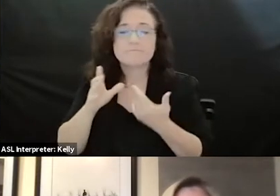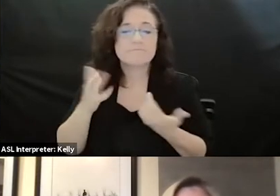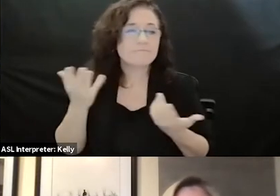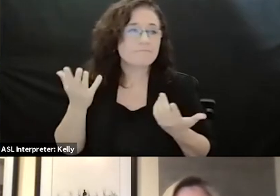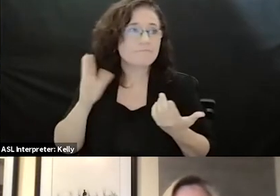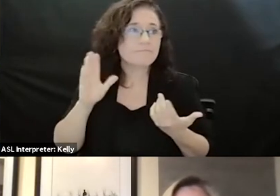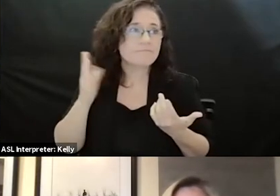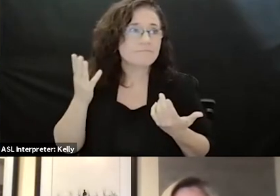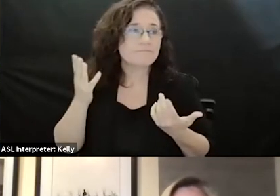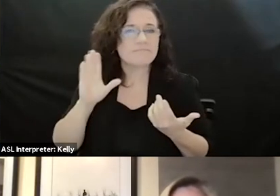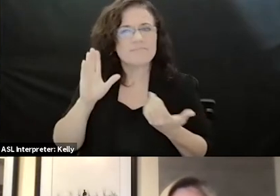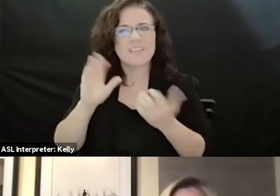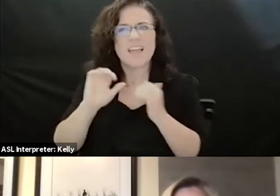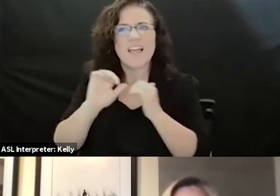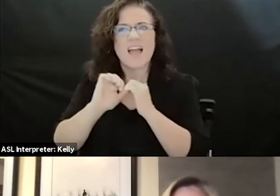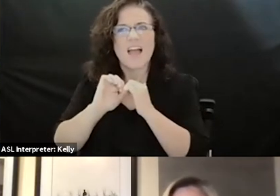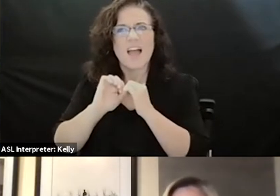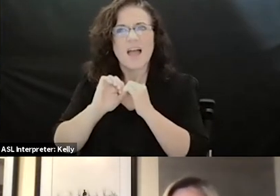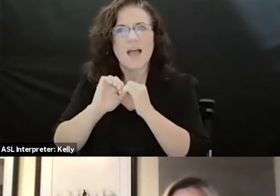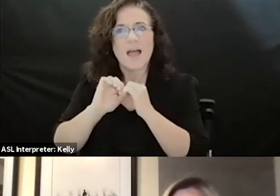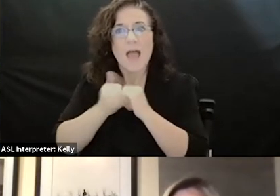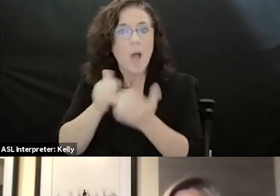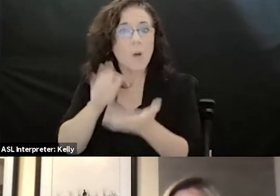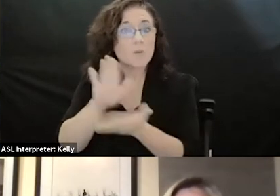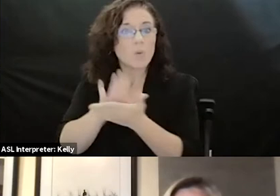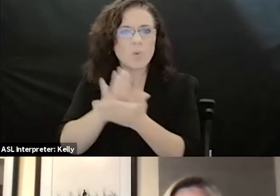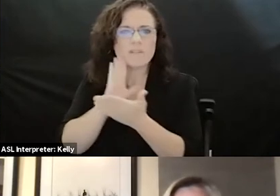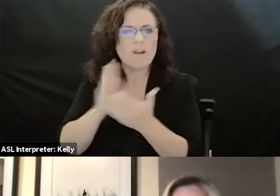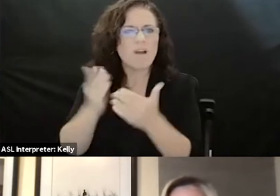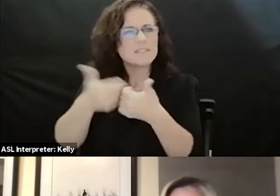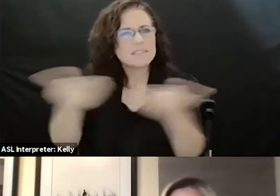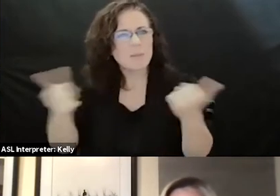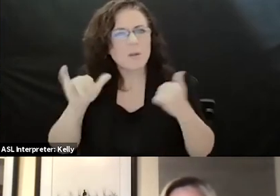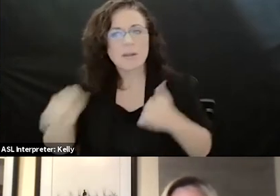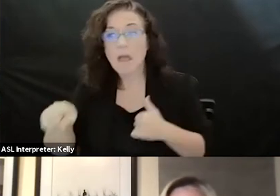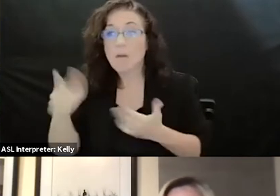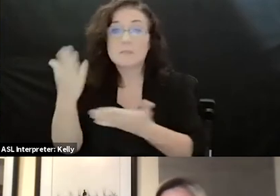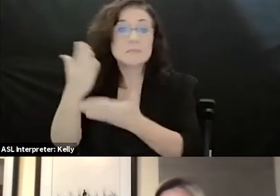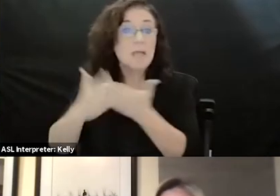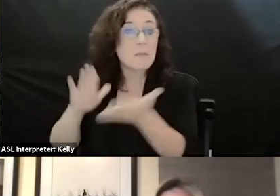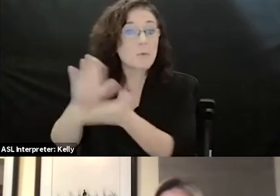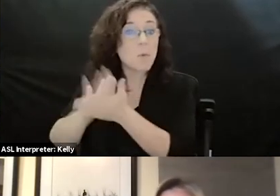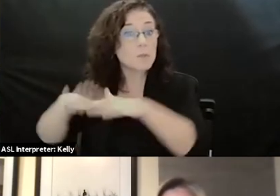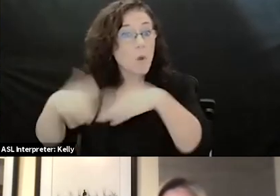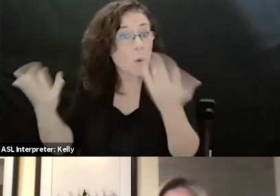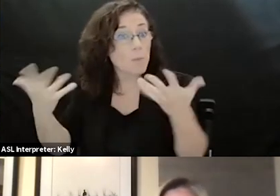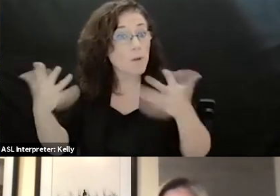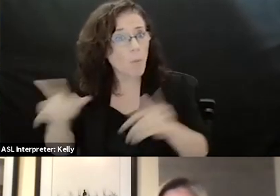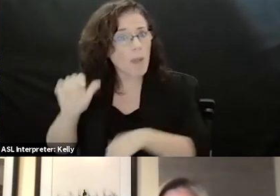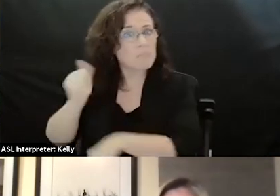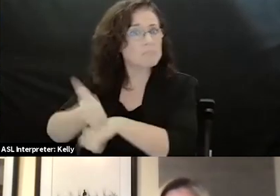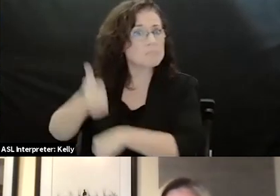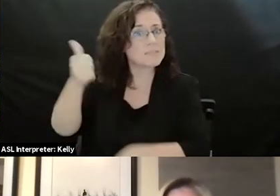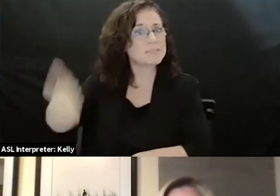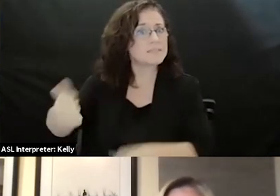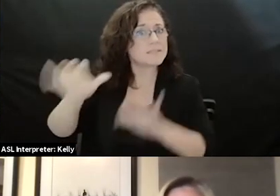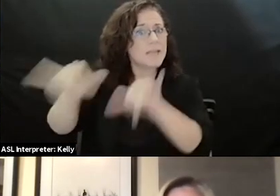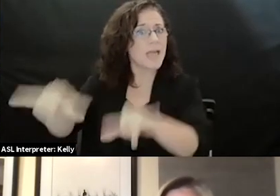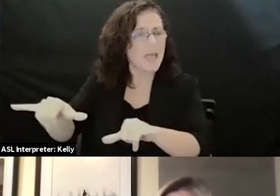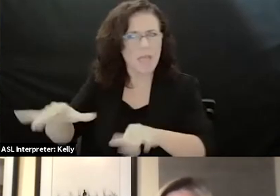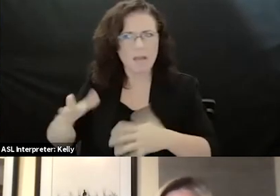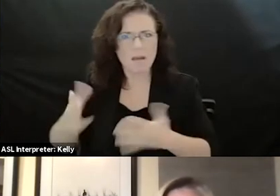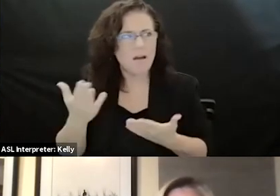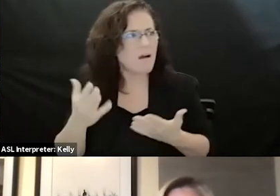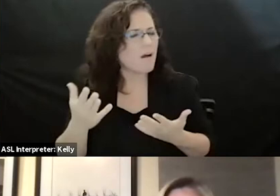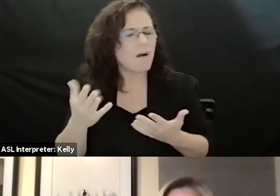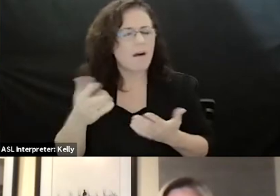way in which schools right now are being treated those who opened in the fall can stay open yet those who um uh you know